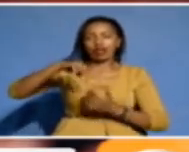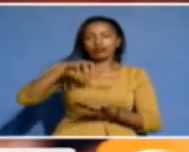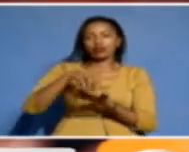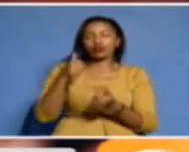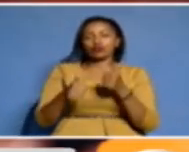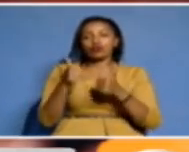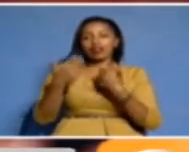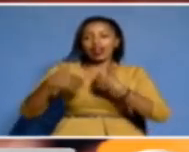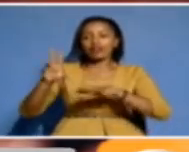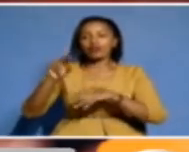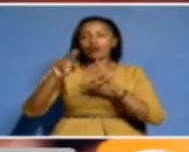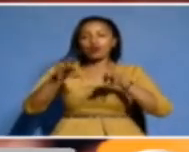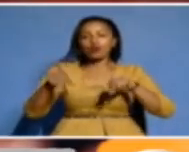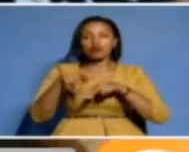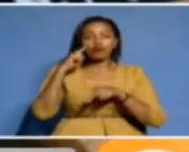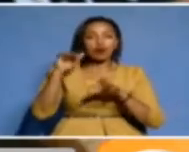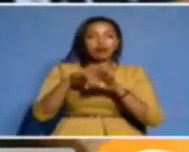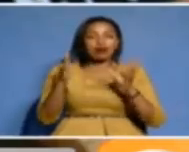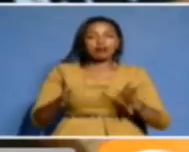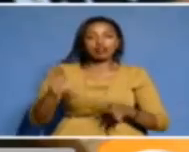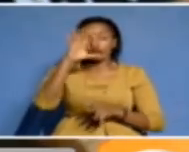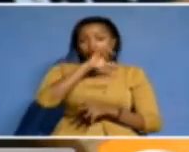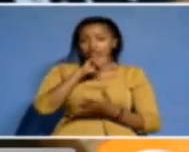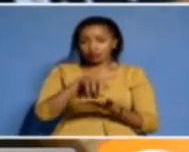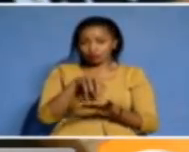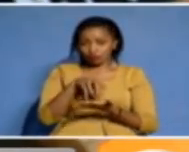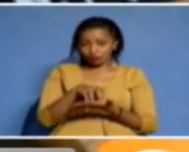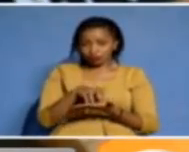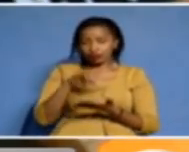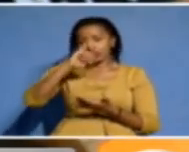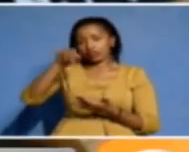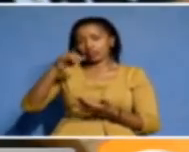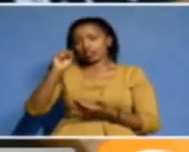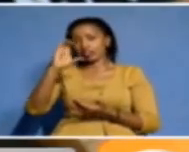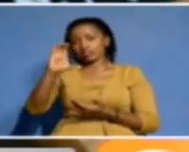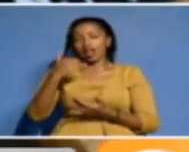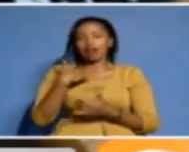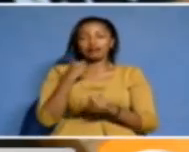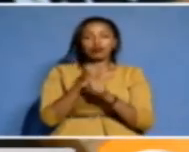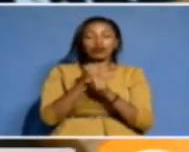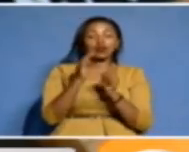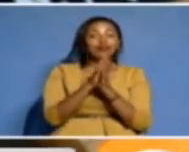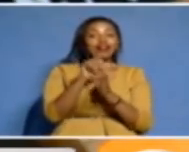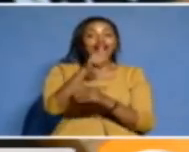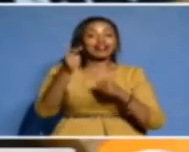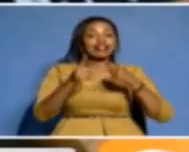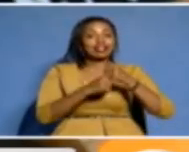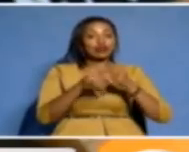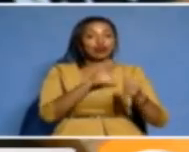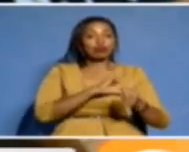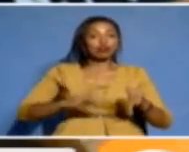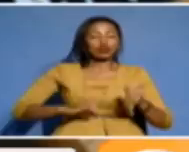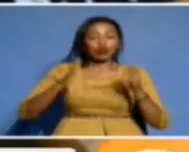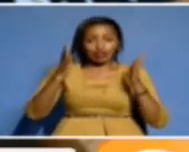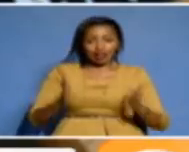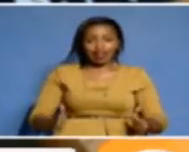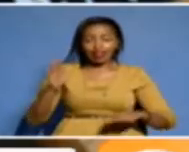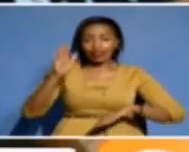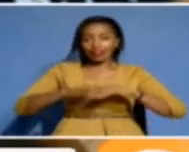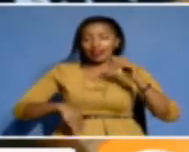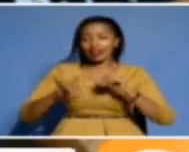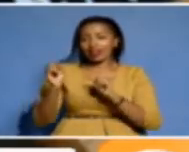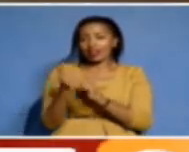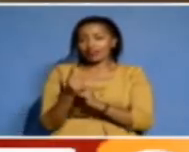for any member to miss a sitting. JSC has been transacting business with 6 commissioners instead of 11. The 6 have been CJ